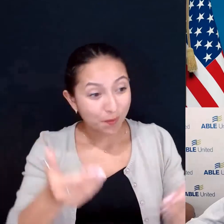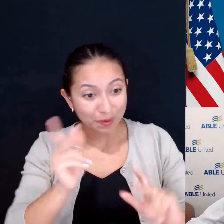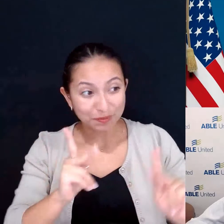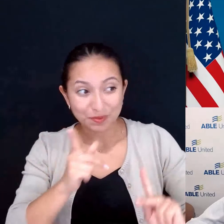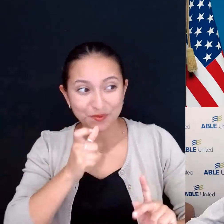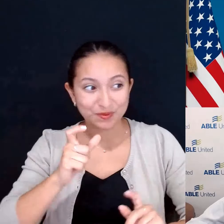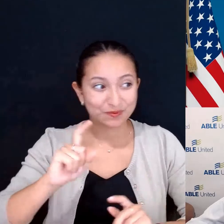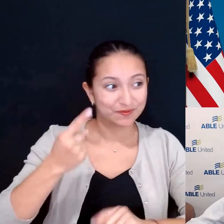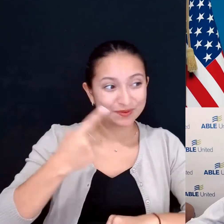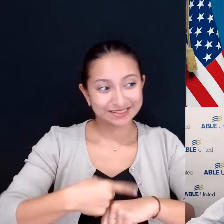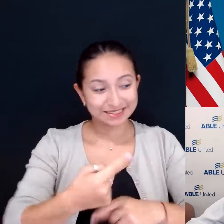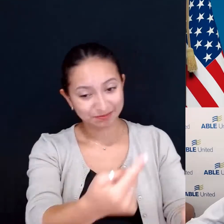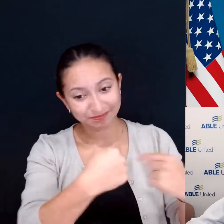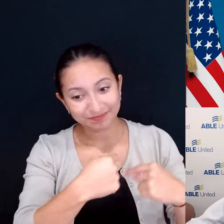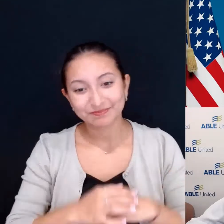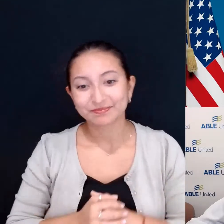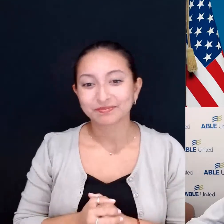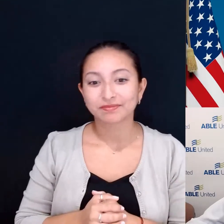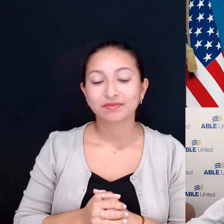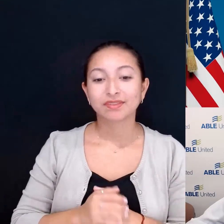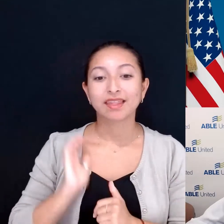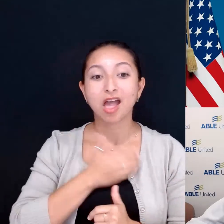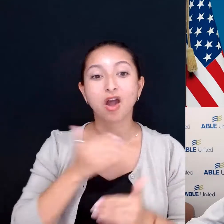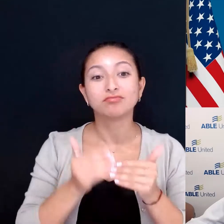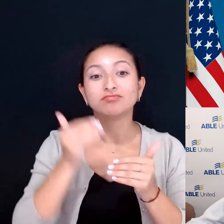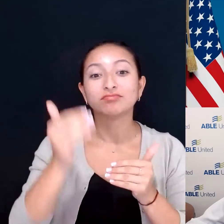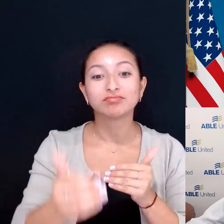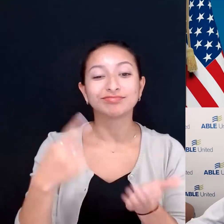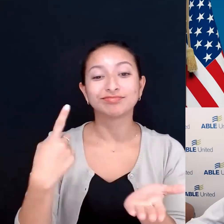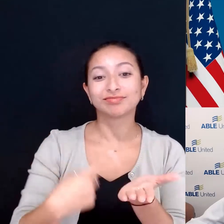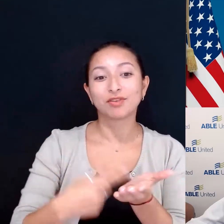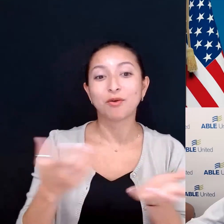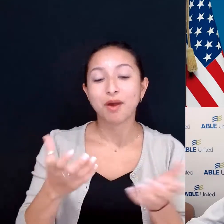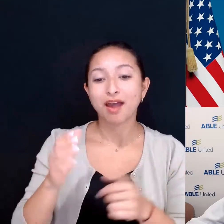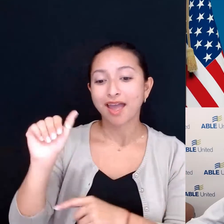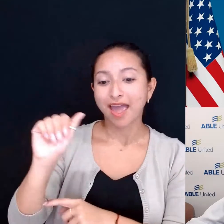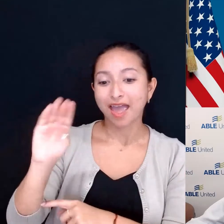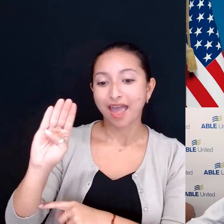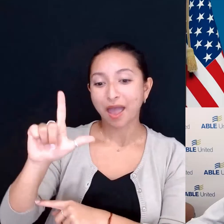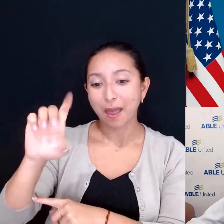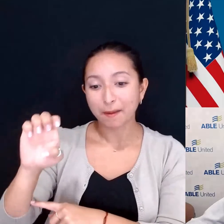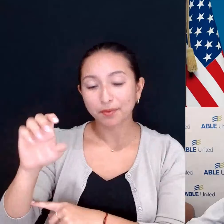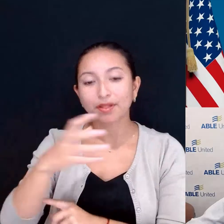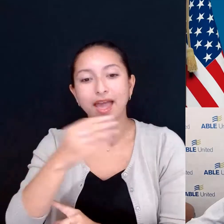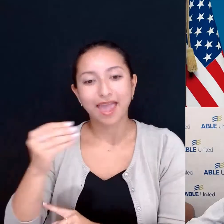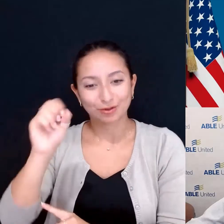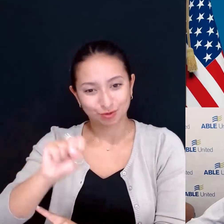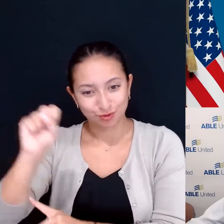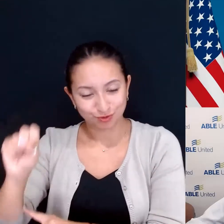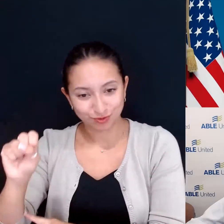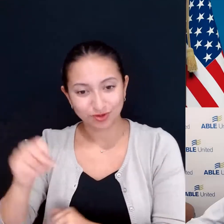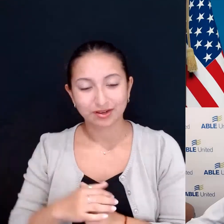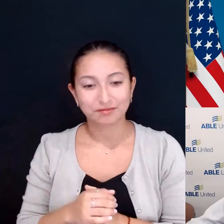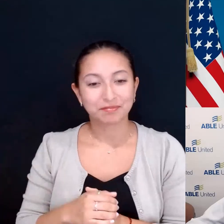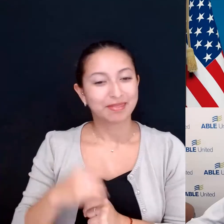time. Our next section here will be talking about Able and Social Security, probably one of the most requested